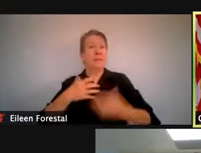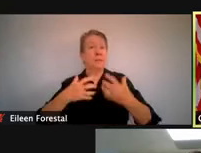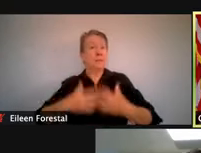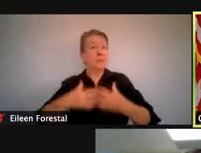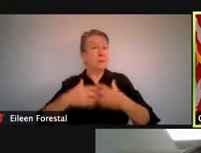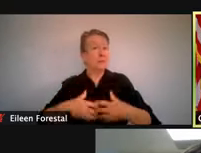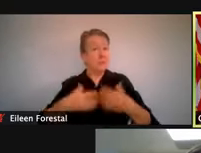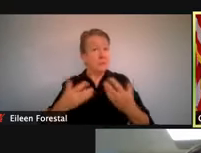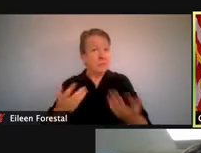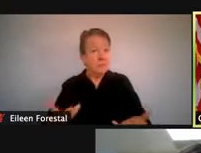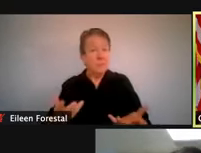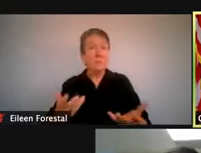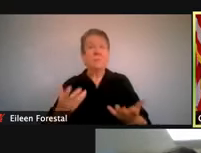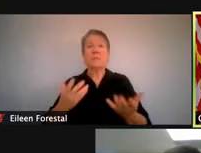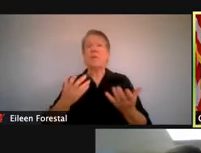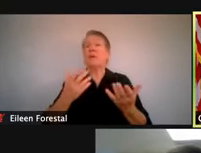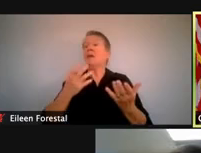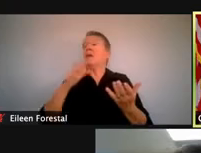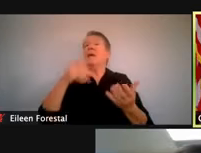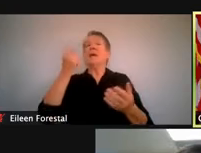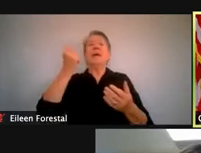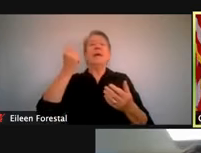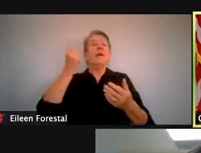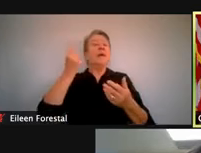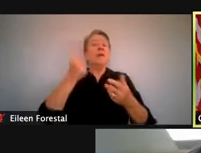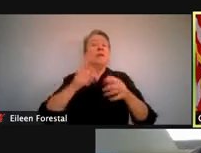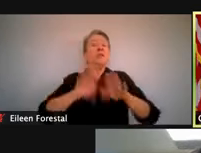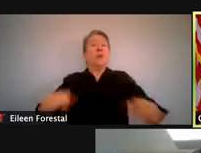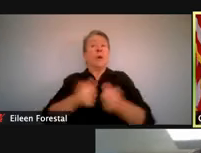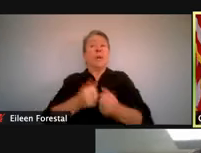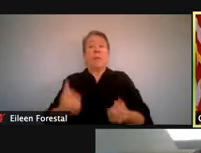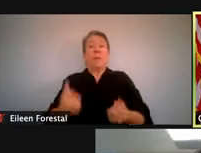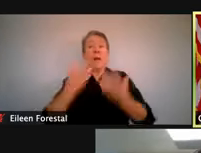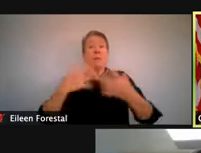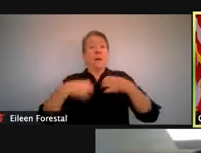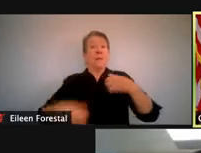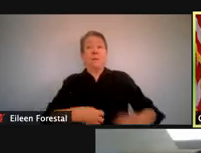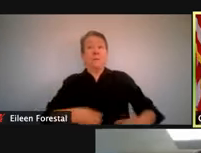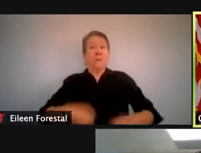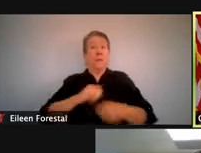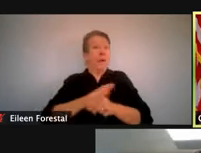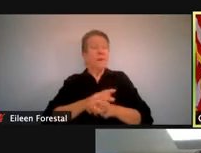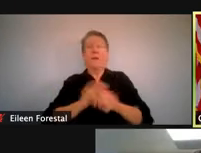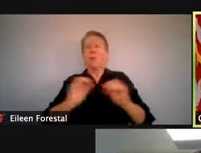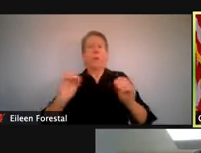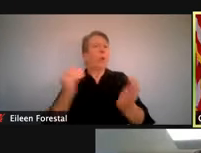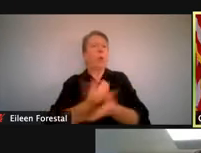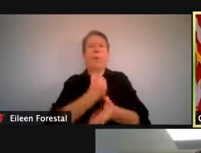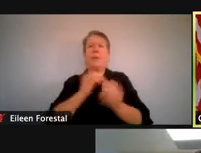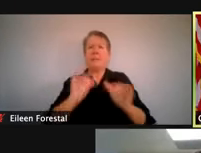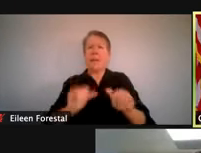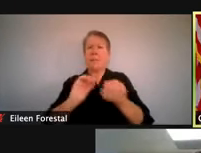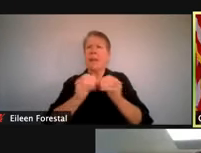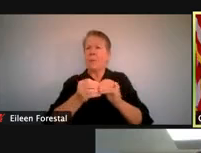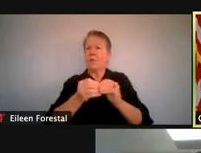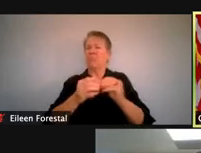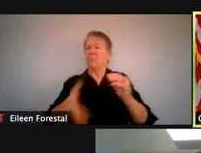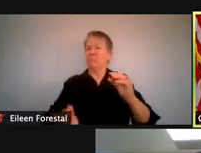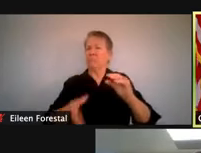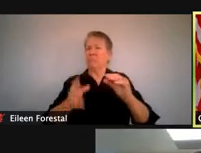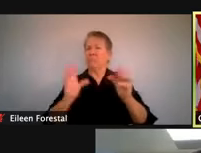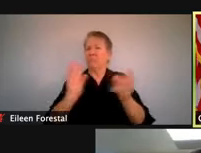Fortunately, there are no new reports of multisystem inflammatory syndrome in children. There are a total of 60 cases